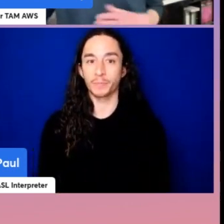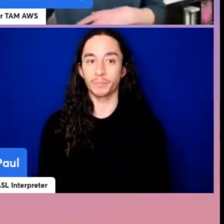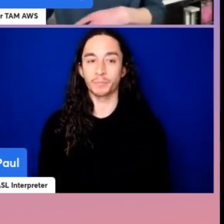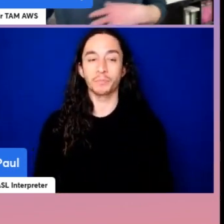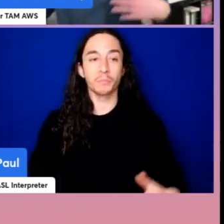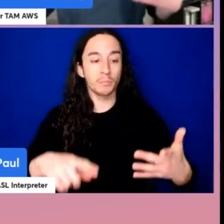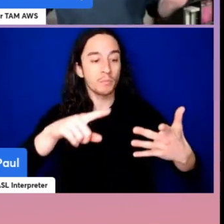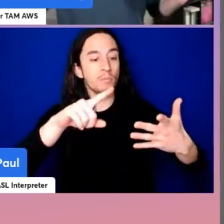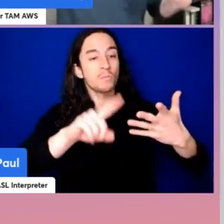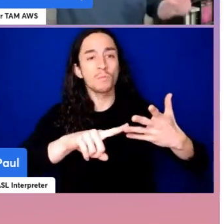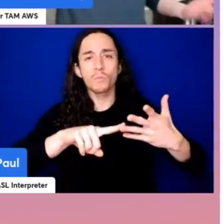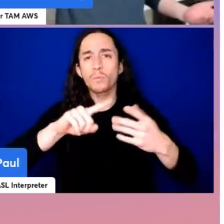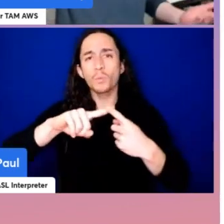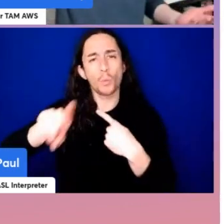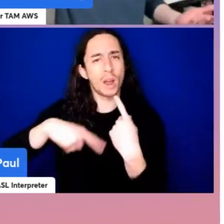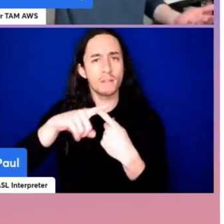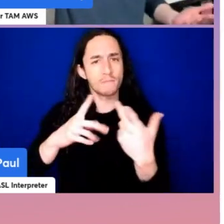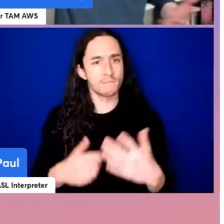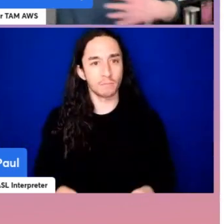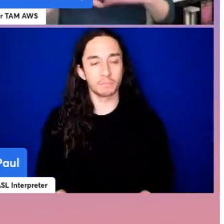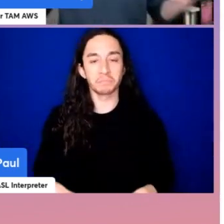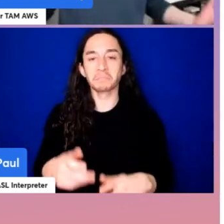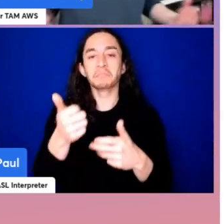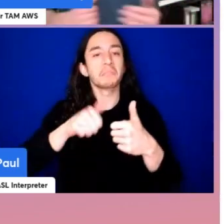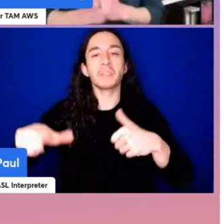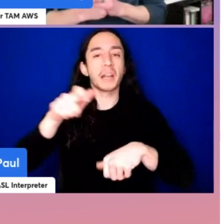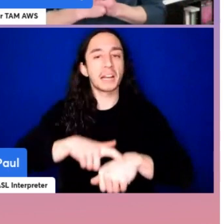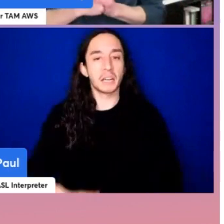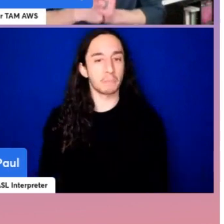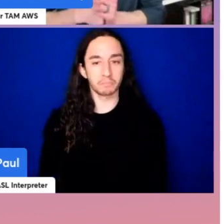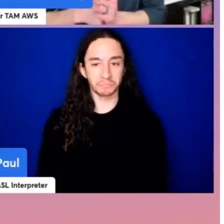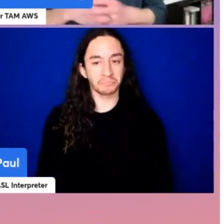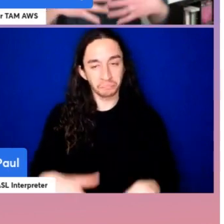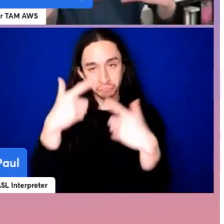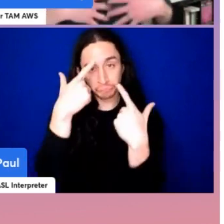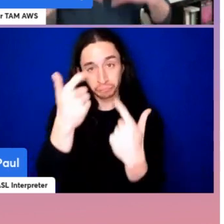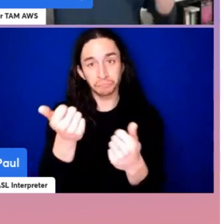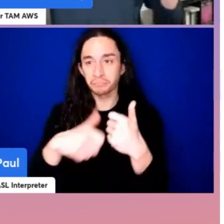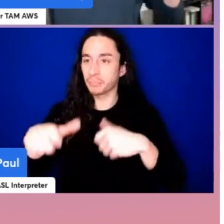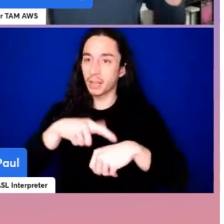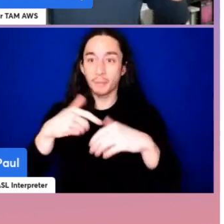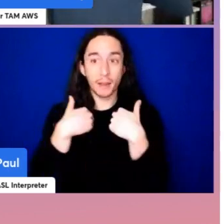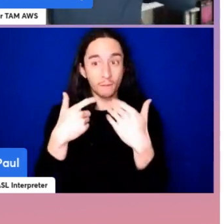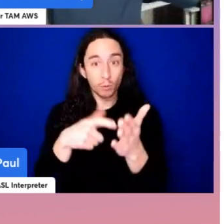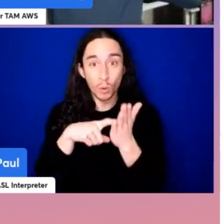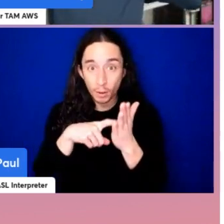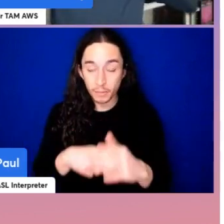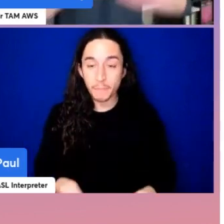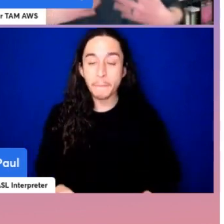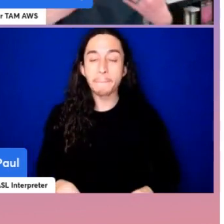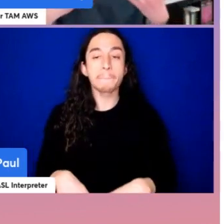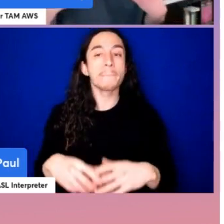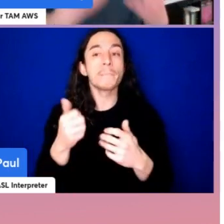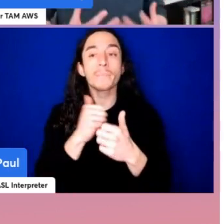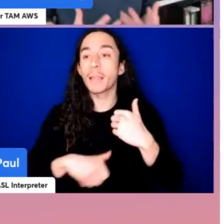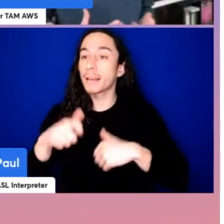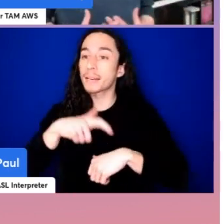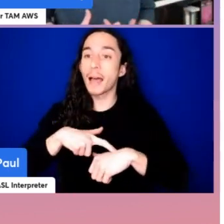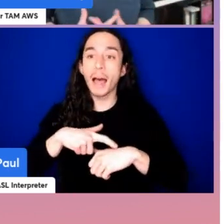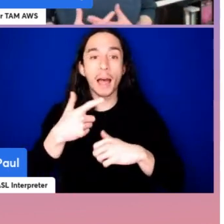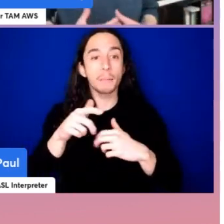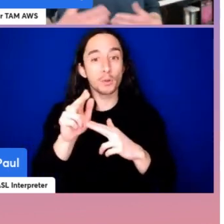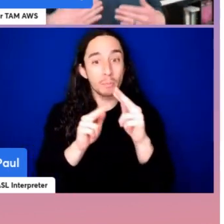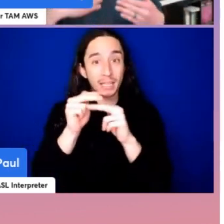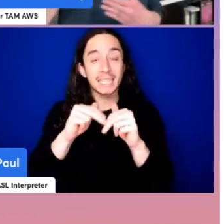When would we want to do this? Anytime. Anytime that we have that requirement, anytime that building a zero